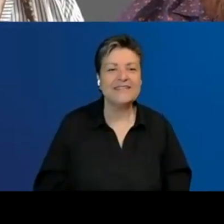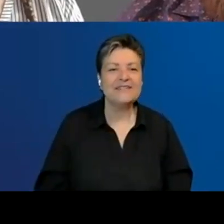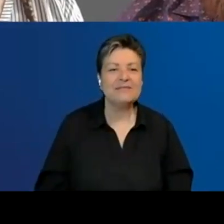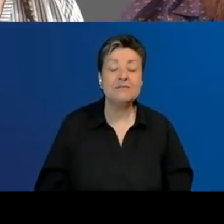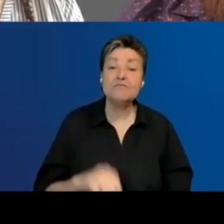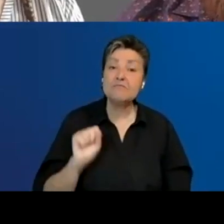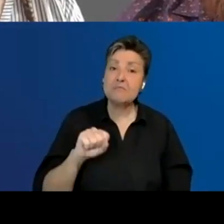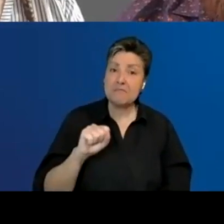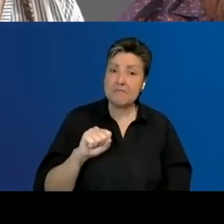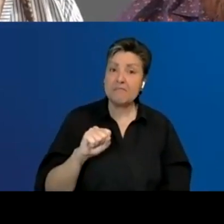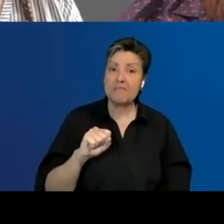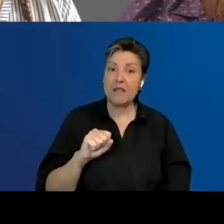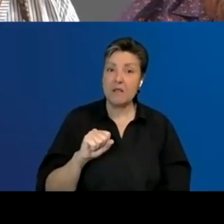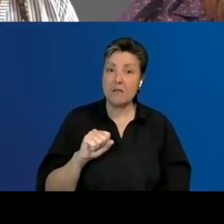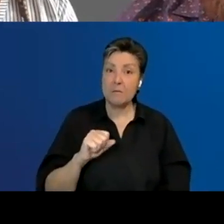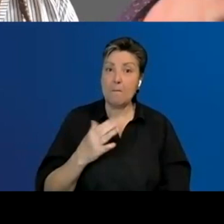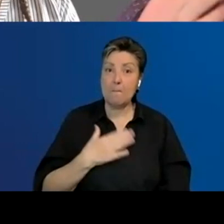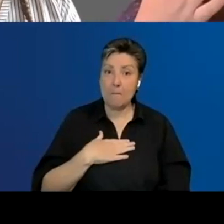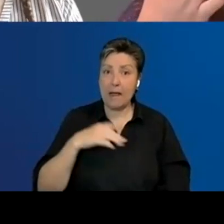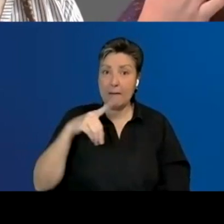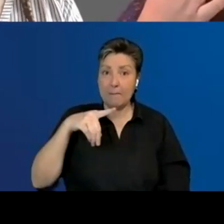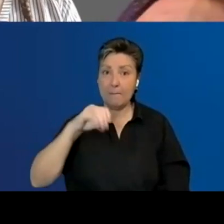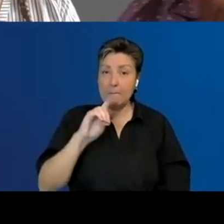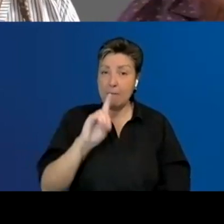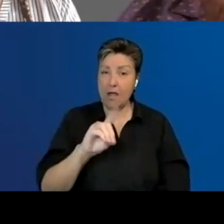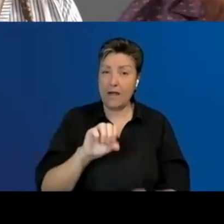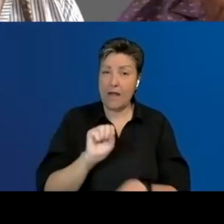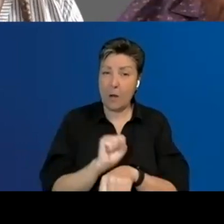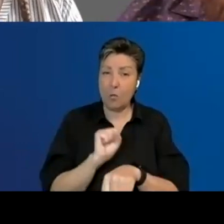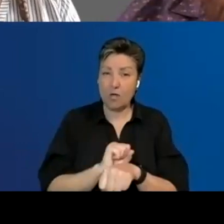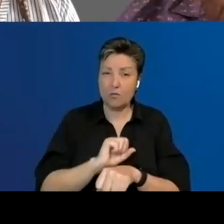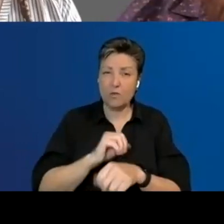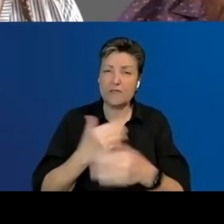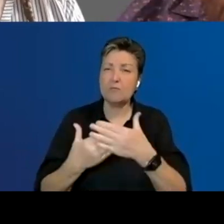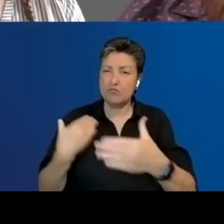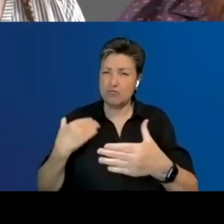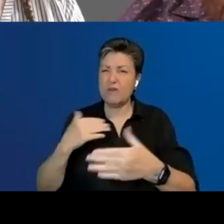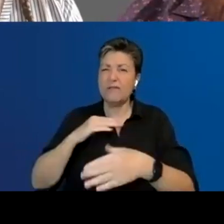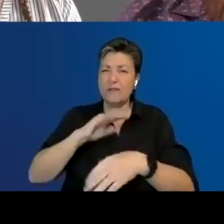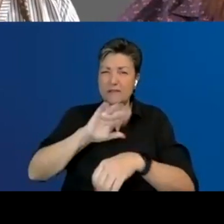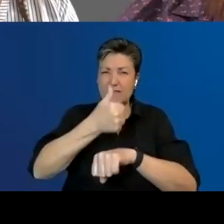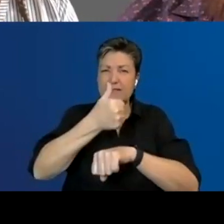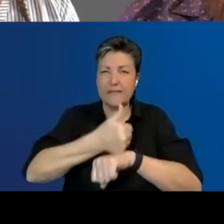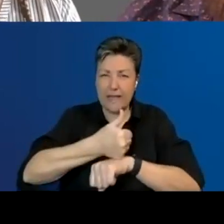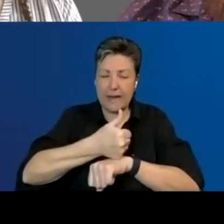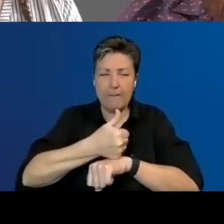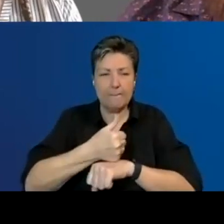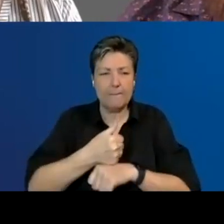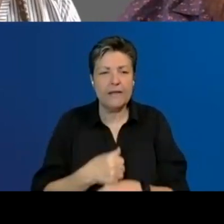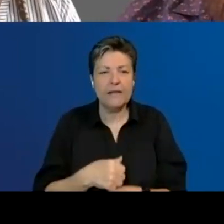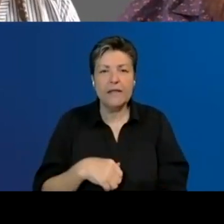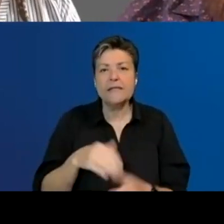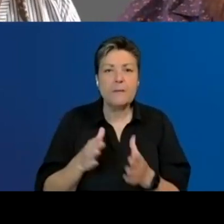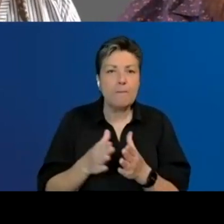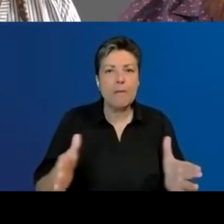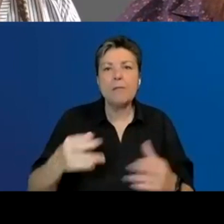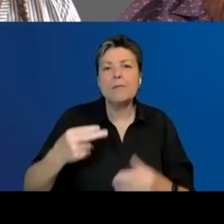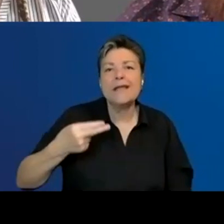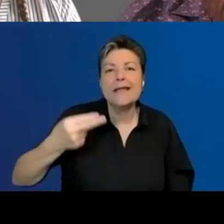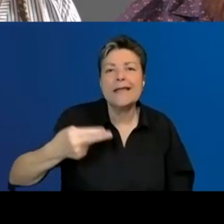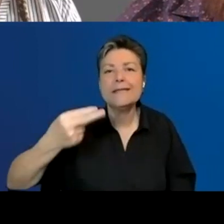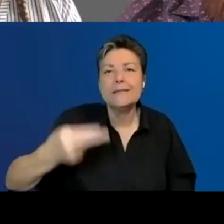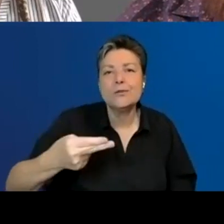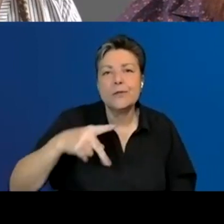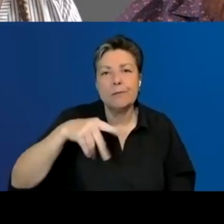Yeah, so the podcast I worked on was already a pre-established podcast, right? Like I said, it's a public history podcast